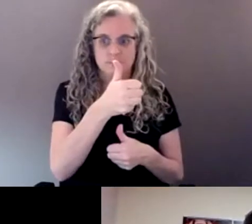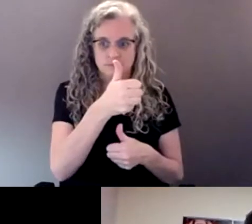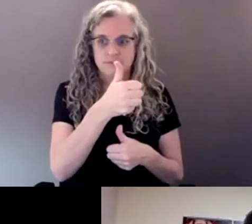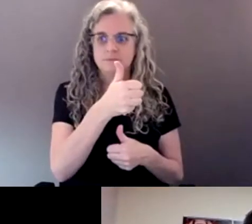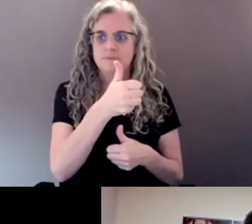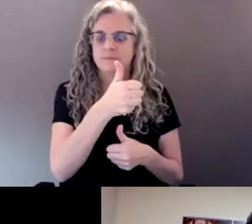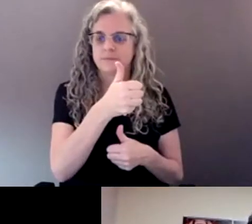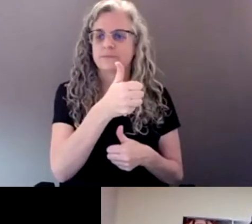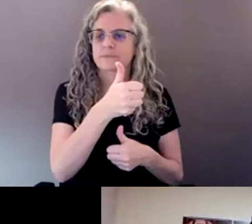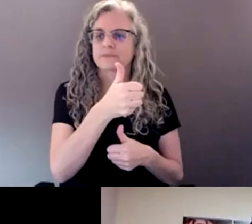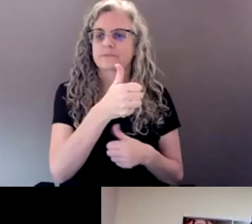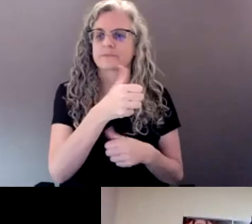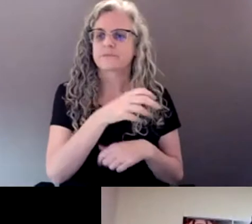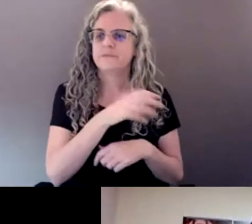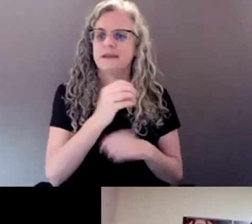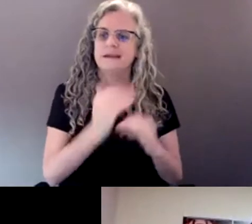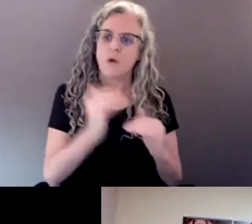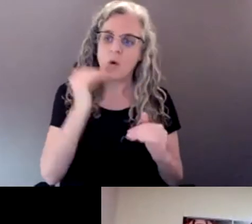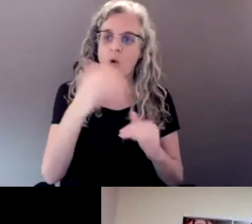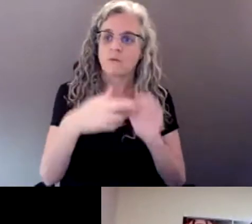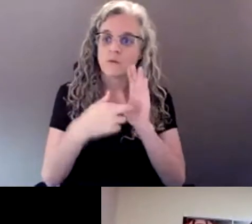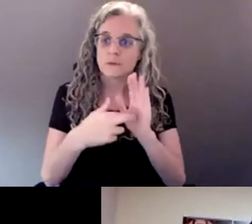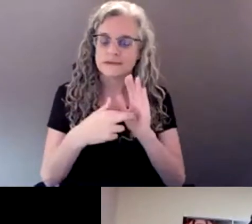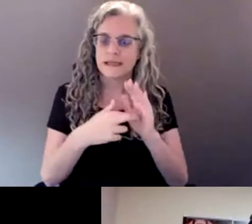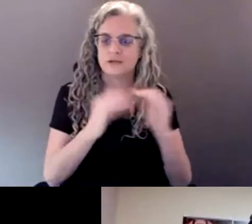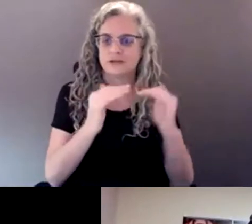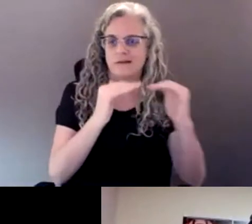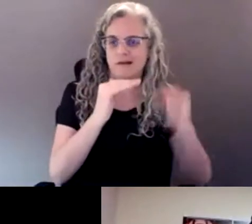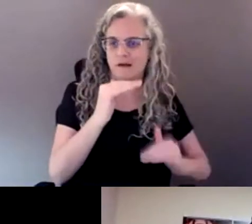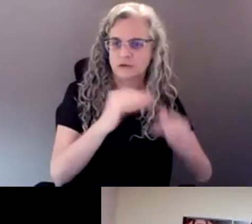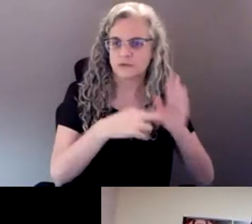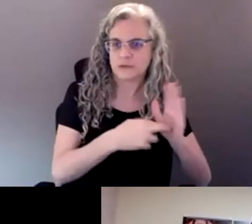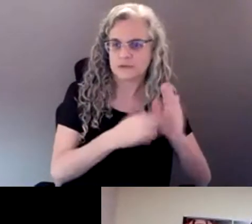particular, this question of overrepresentation versus underrepresentation.